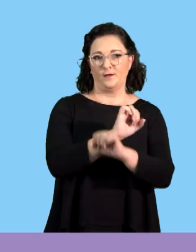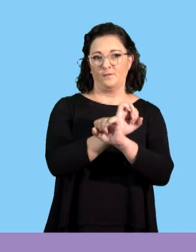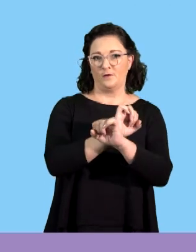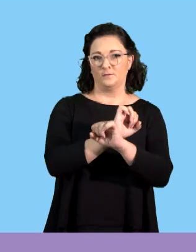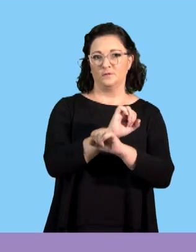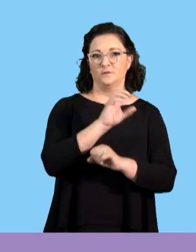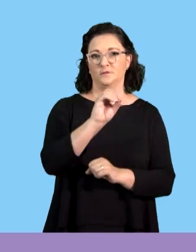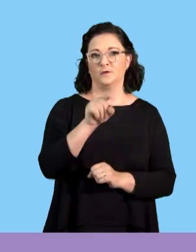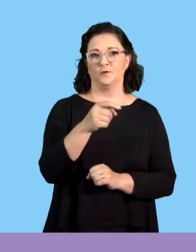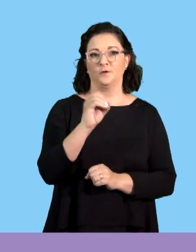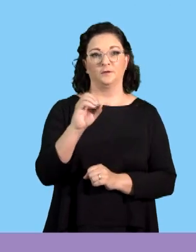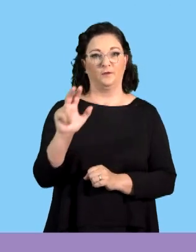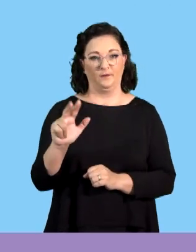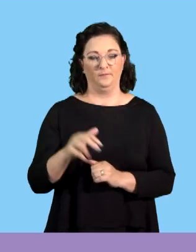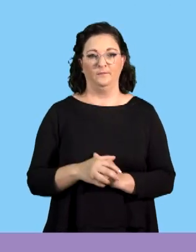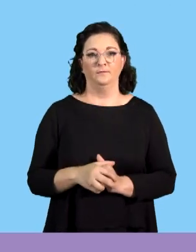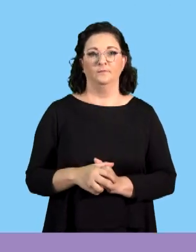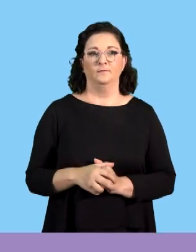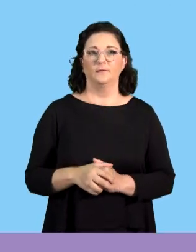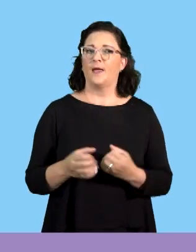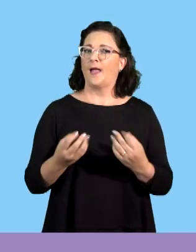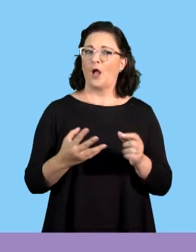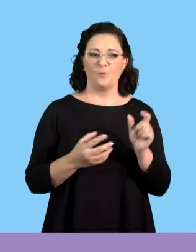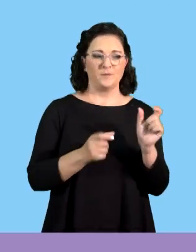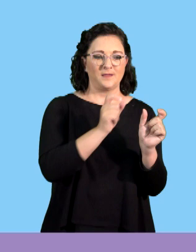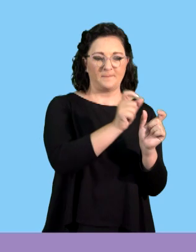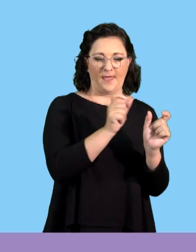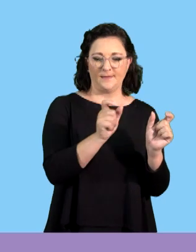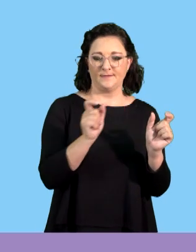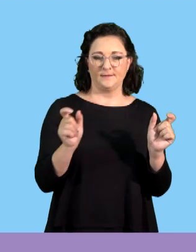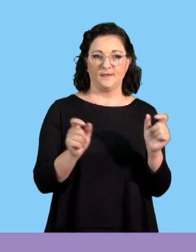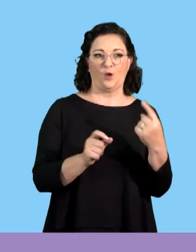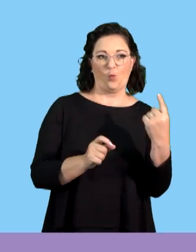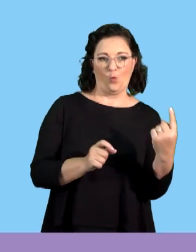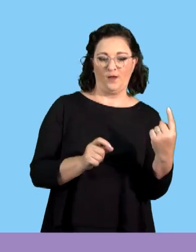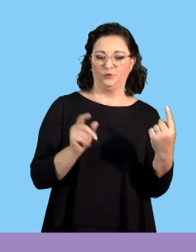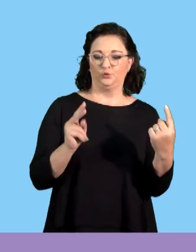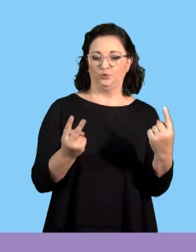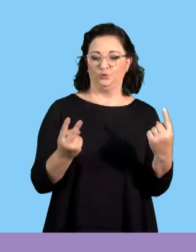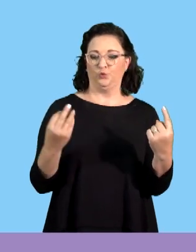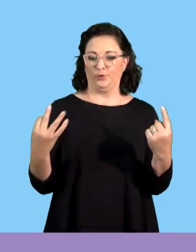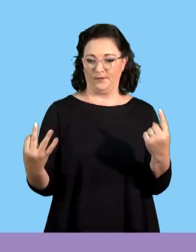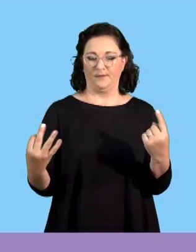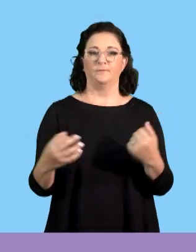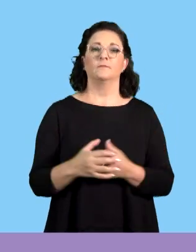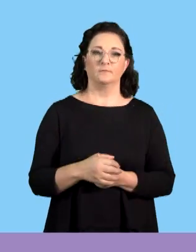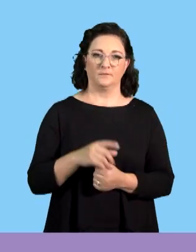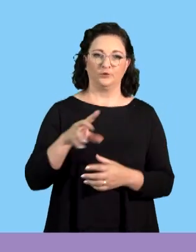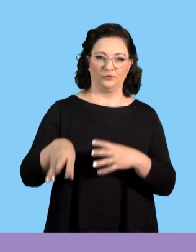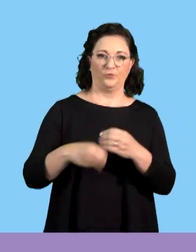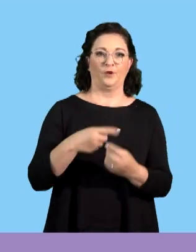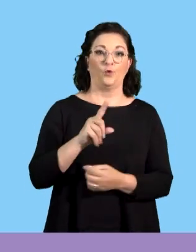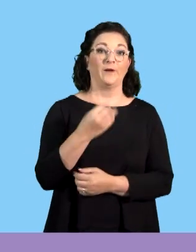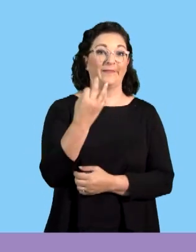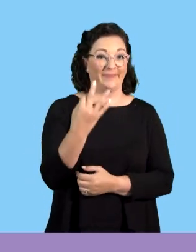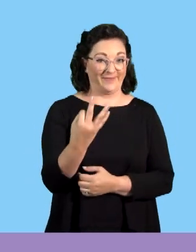0.3 multiplied by 0.08. How many decimals do we have? 1, 2, 3.